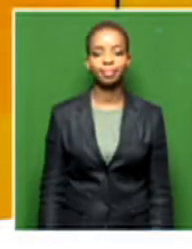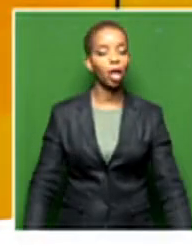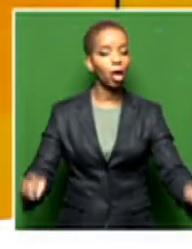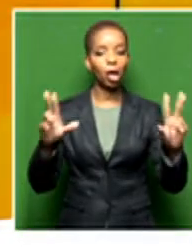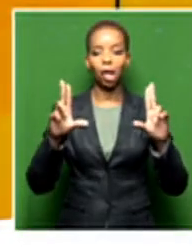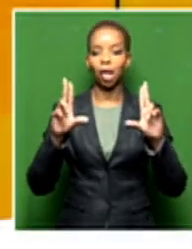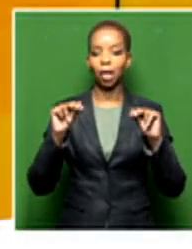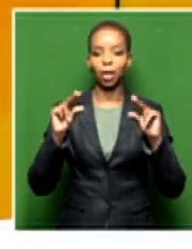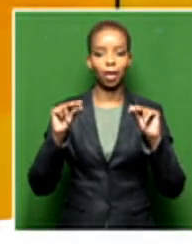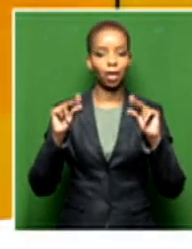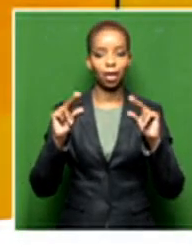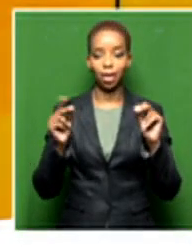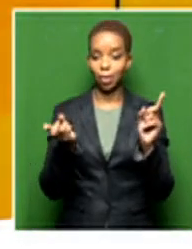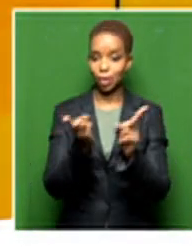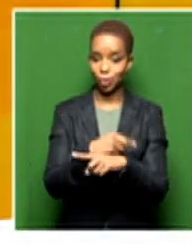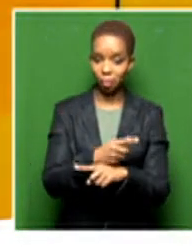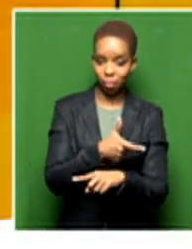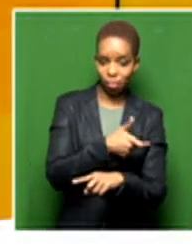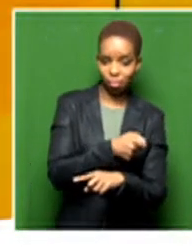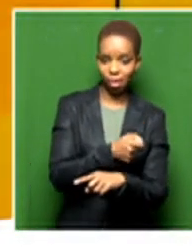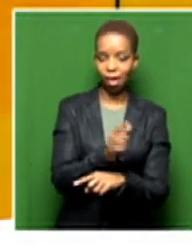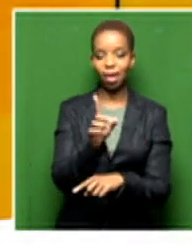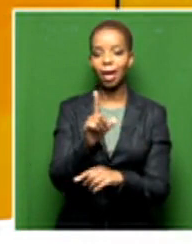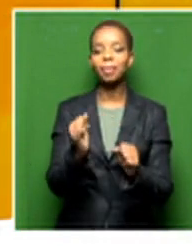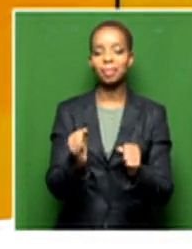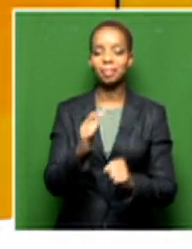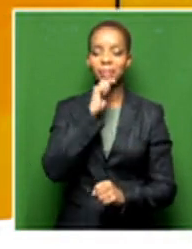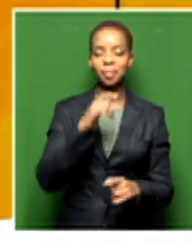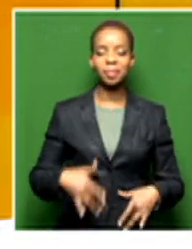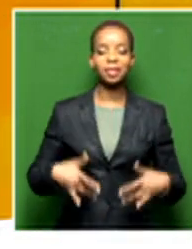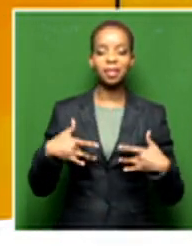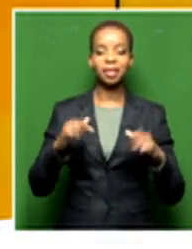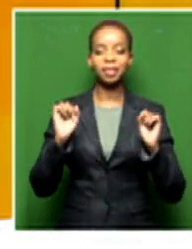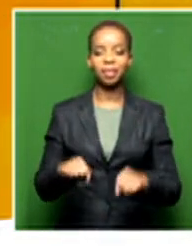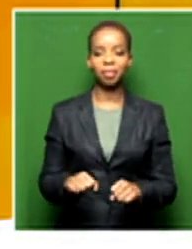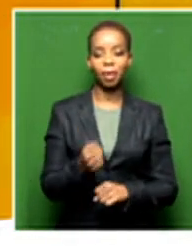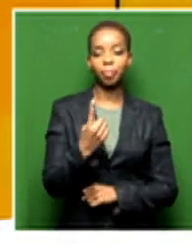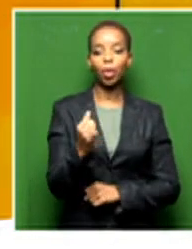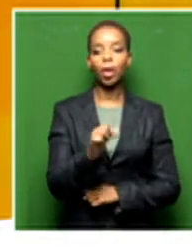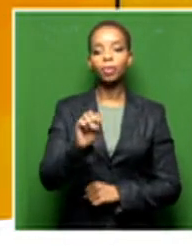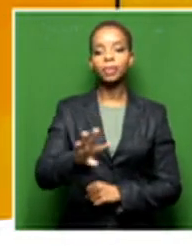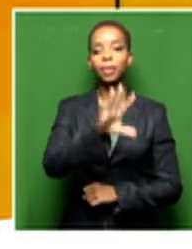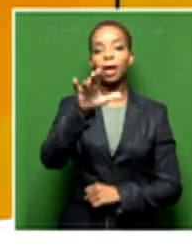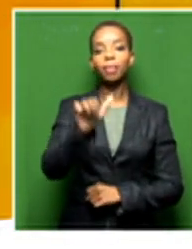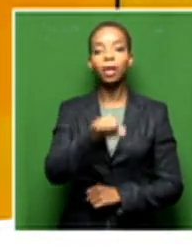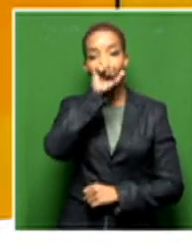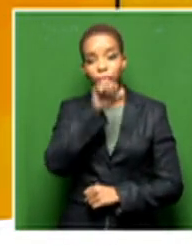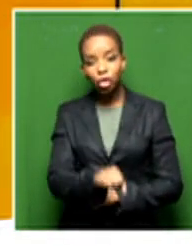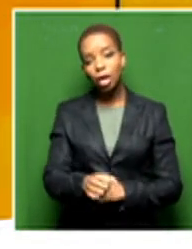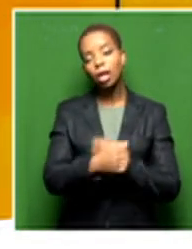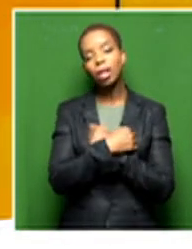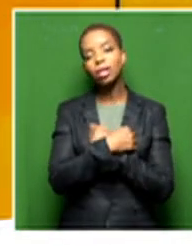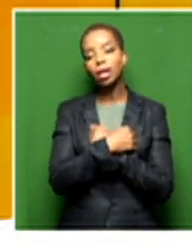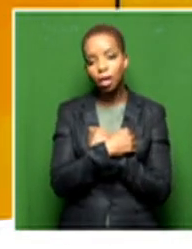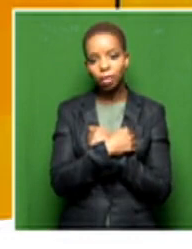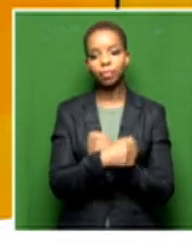No, do not change channels. You're not watching Takalani Sesame. You're still on Morning Live. And one of South Africa's most loved children's shows